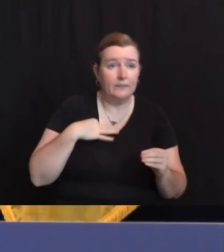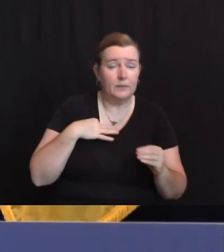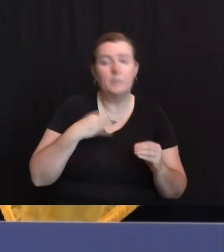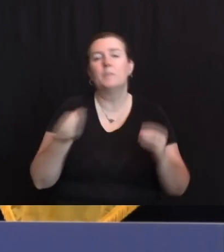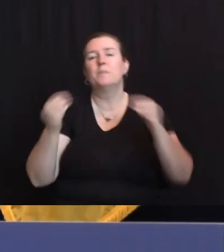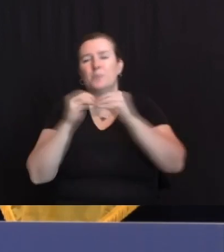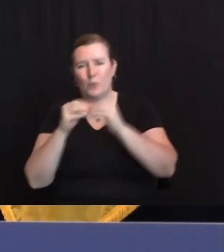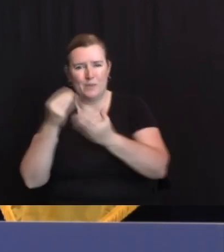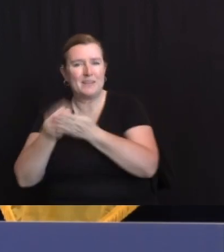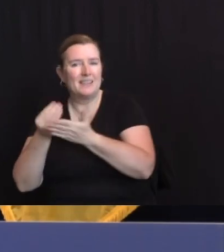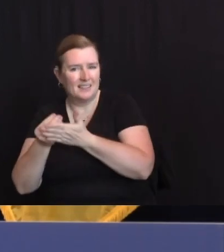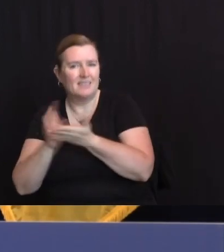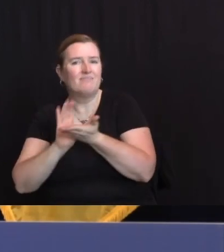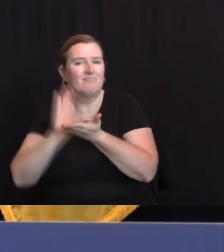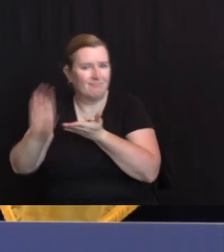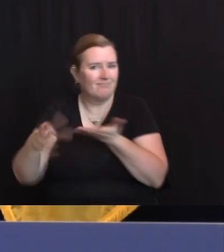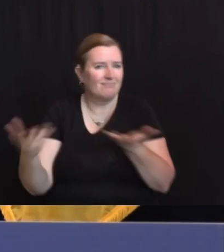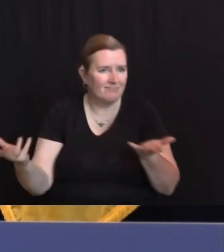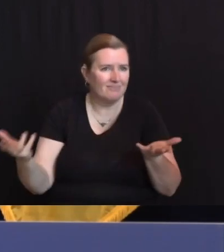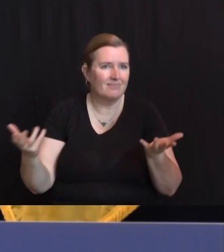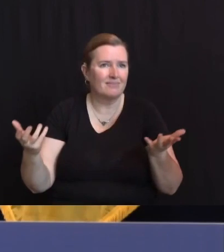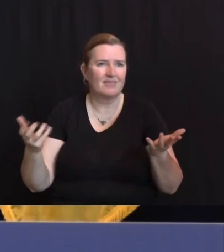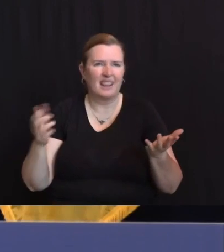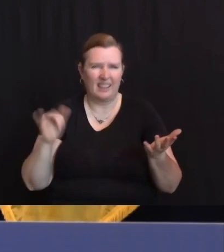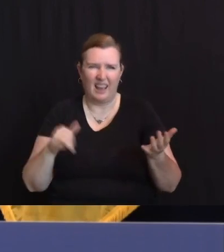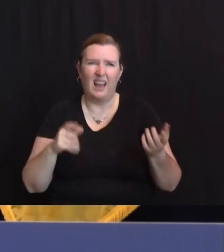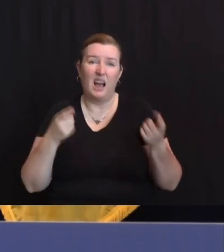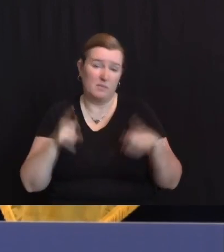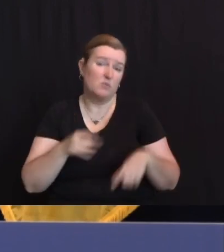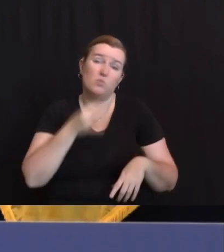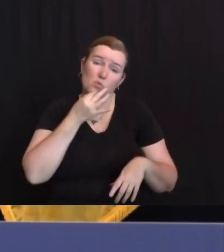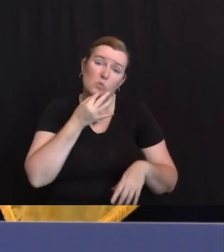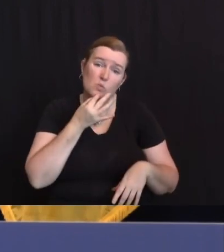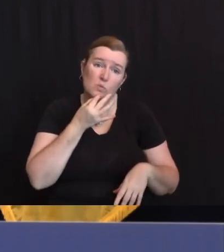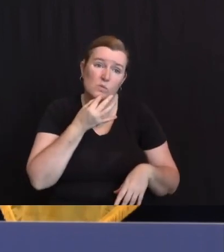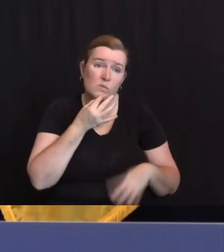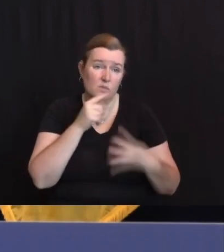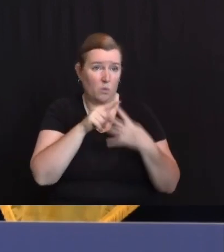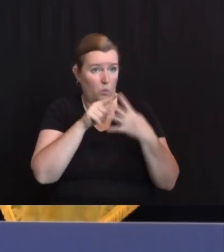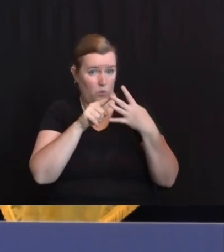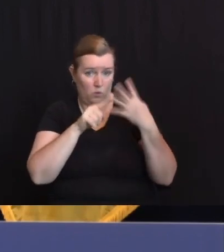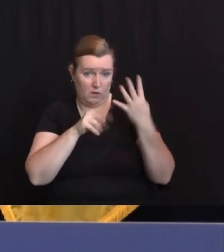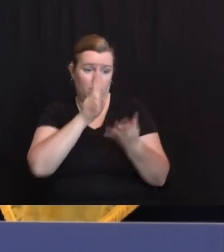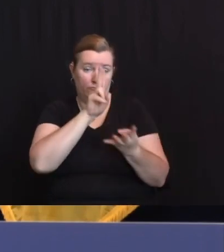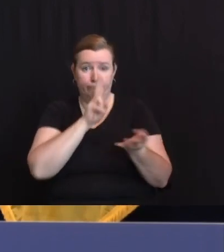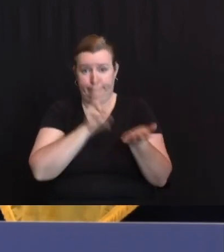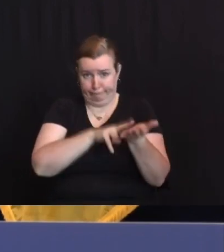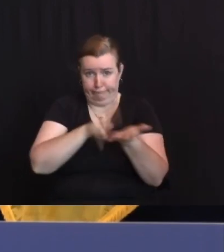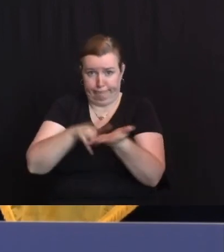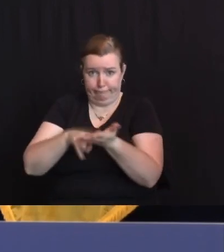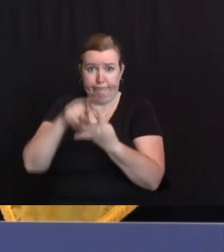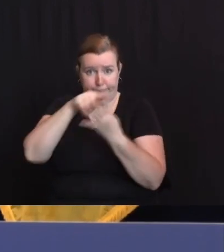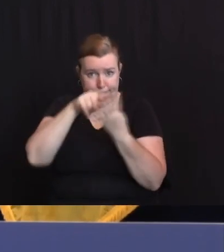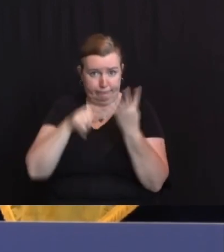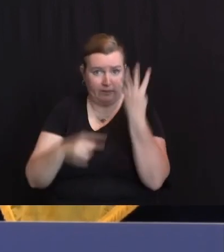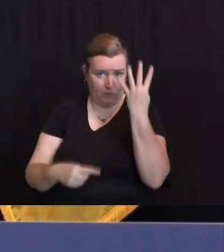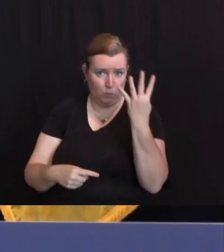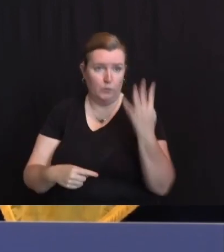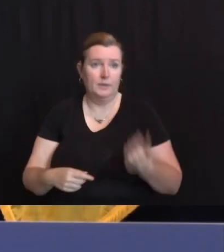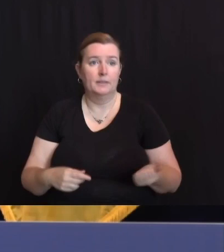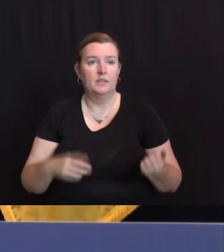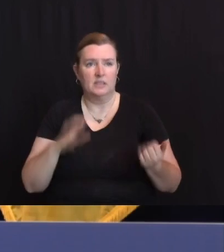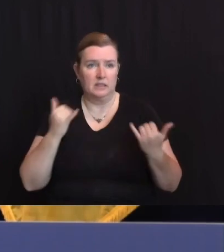with relatively quick effect, I believe, Matt, right? So I'd say of the four, Dustin, three of them have very short-term